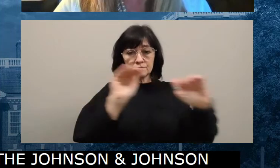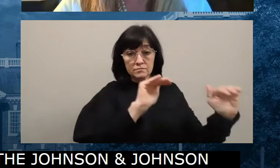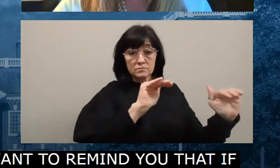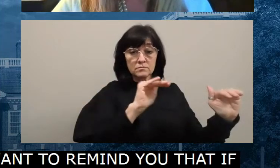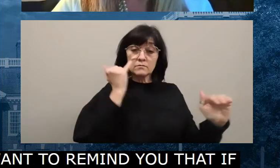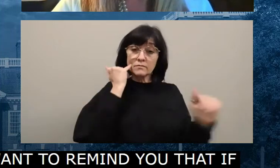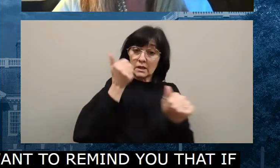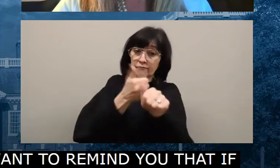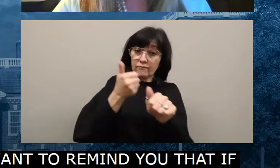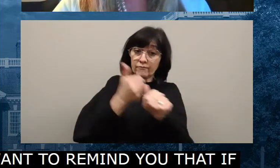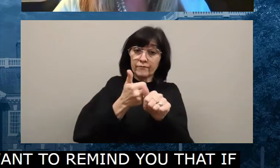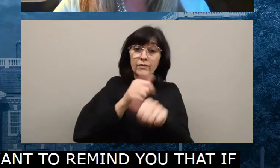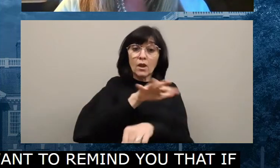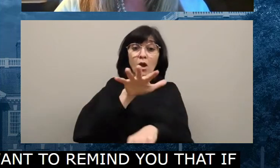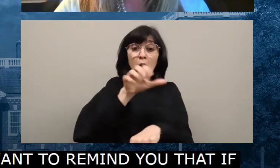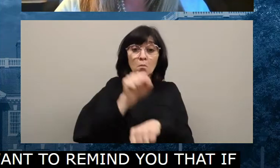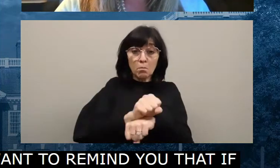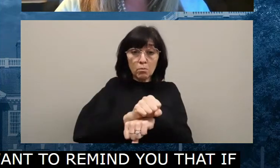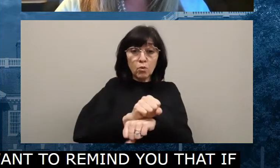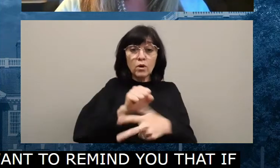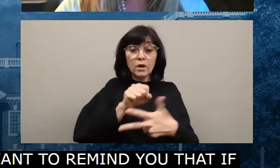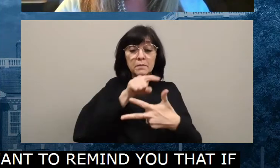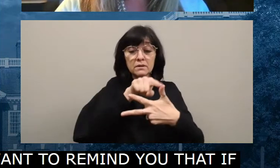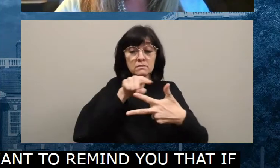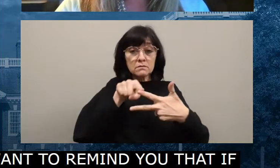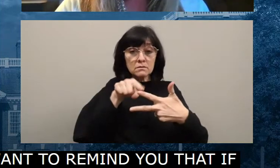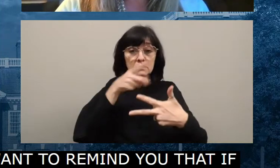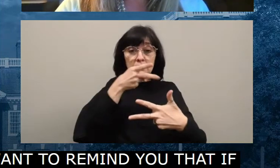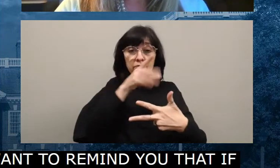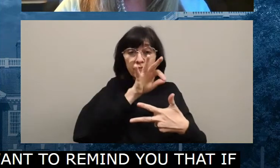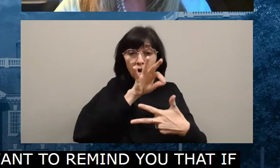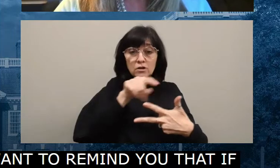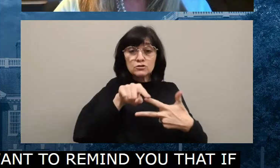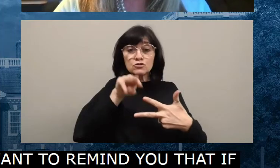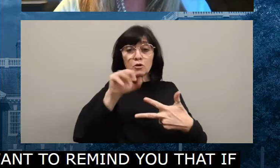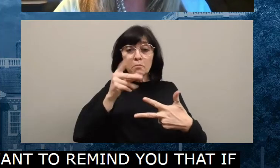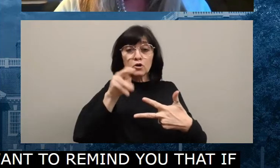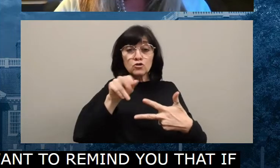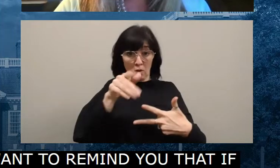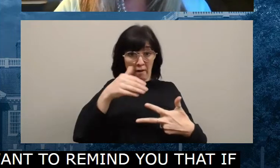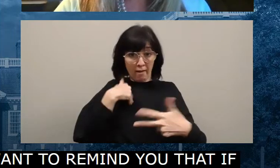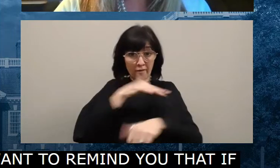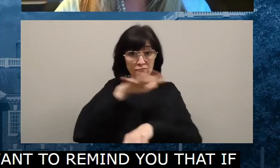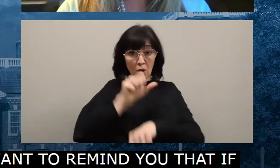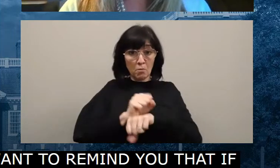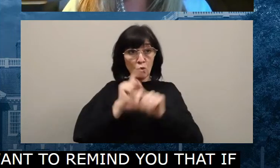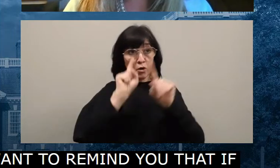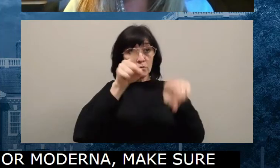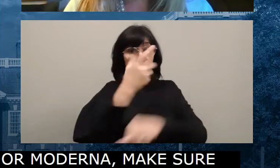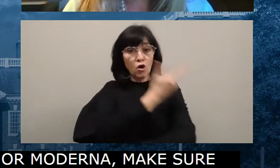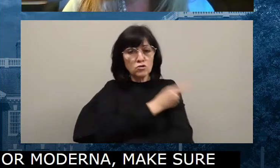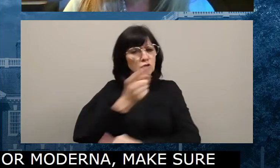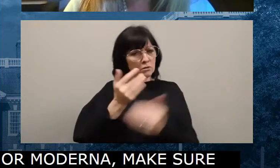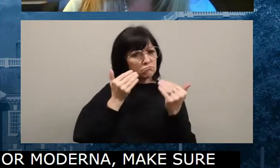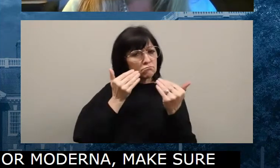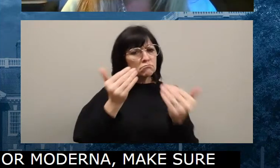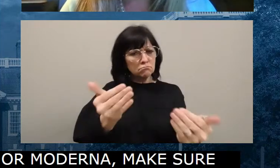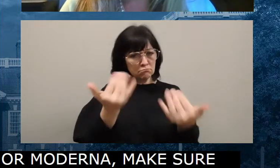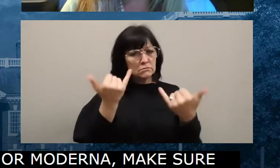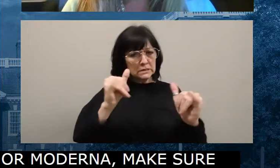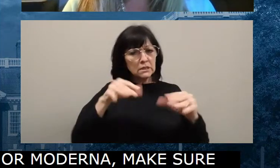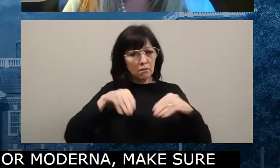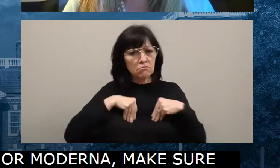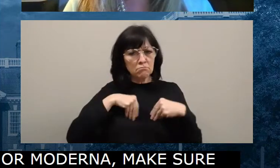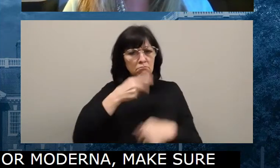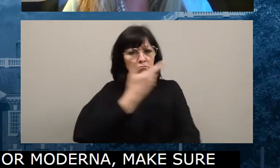or Moderna, make sure that you do keep it. As we know, one of the constants of